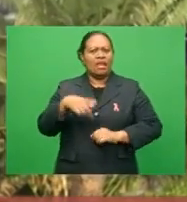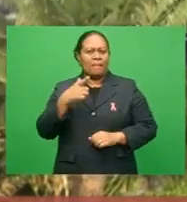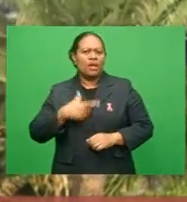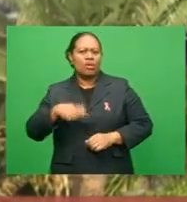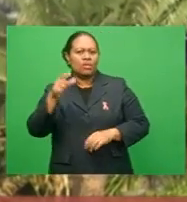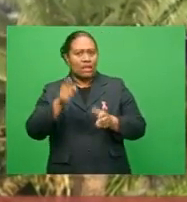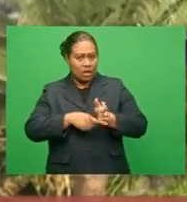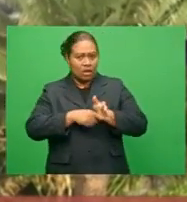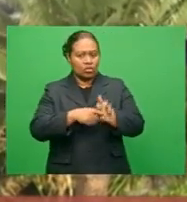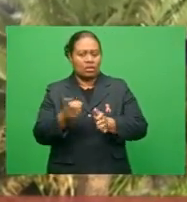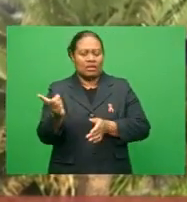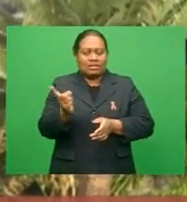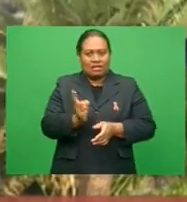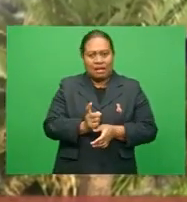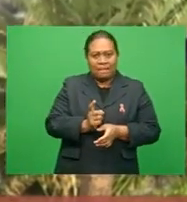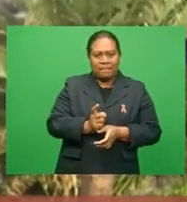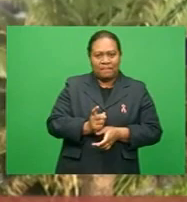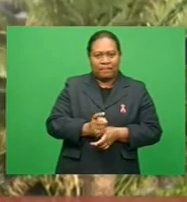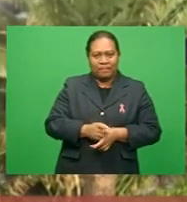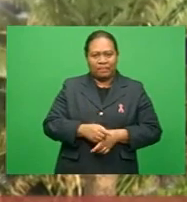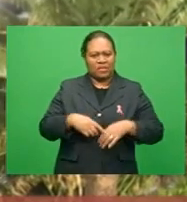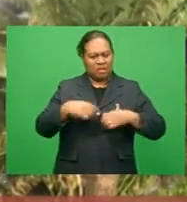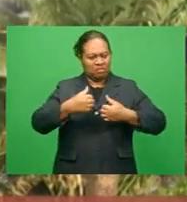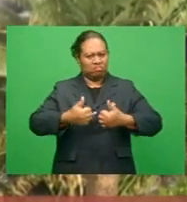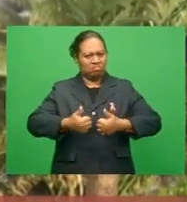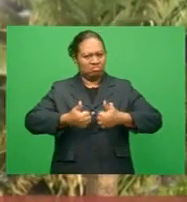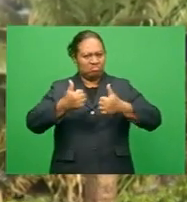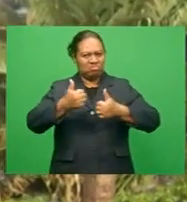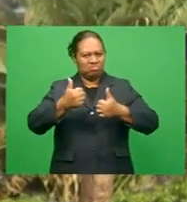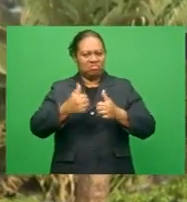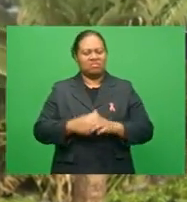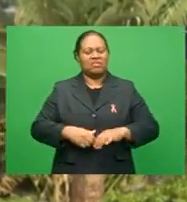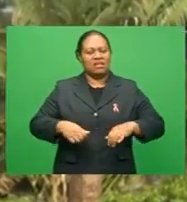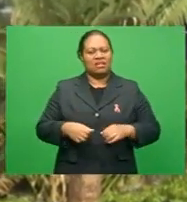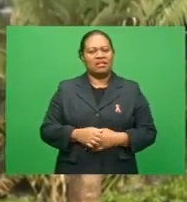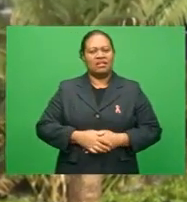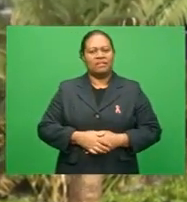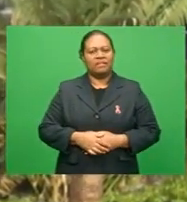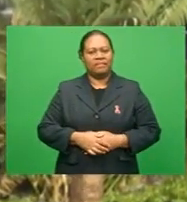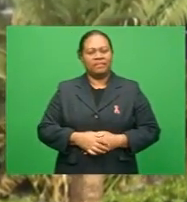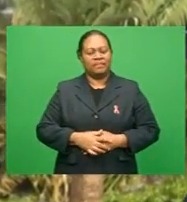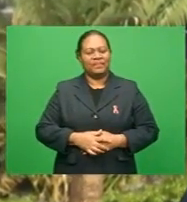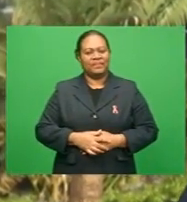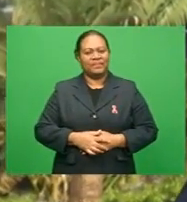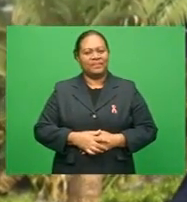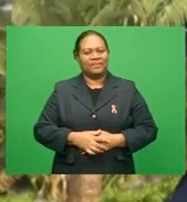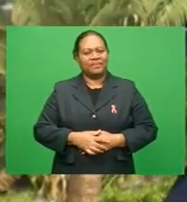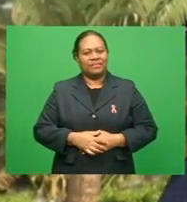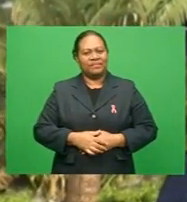with on survival mode, so they wanted to